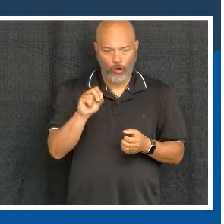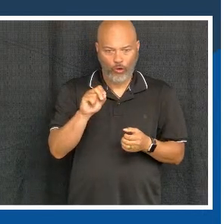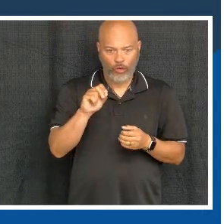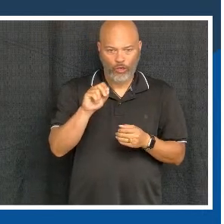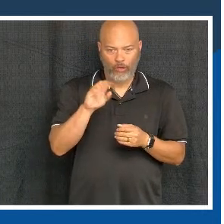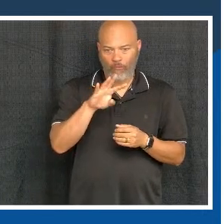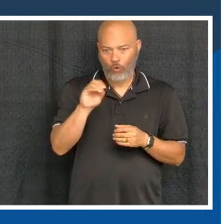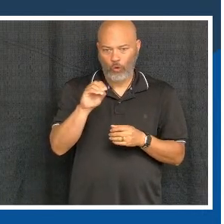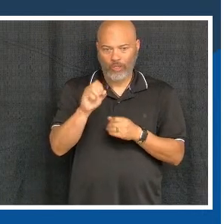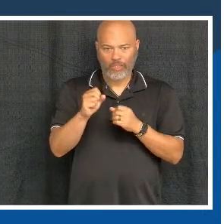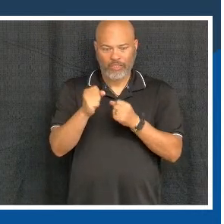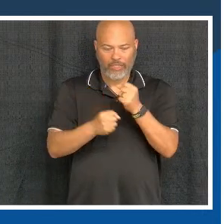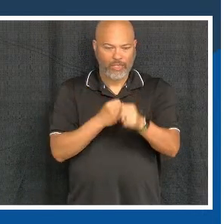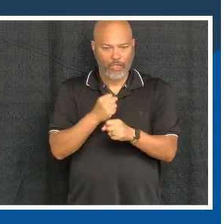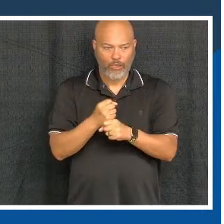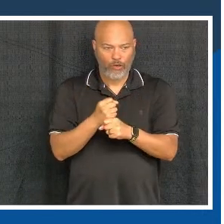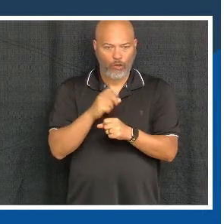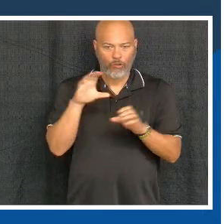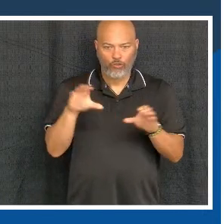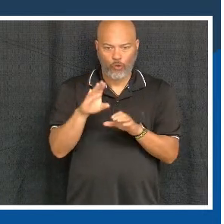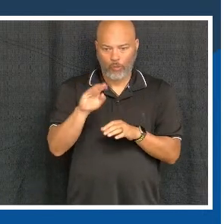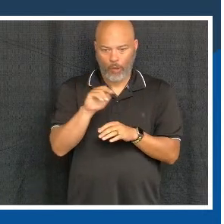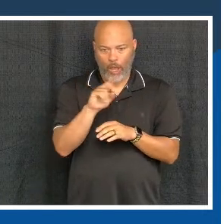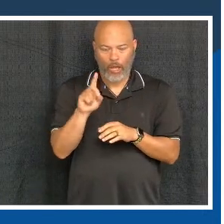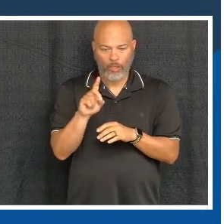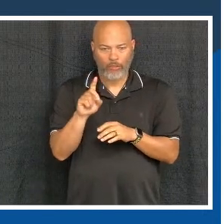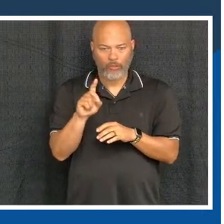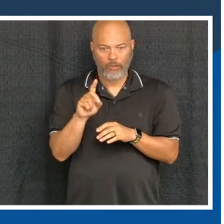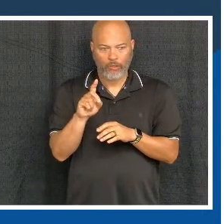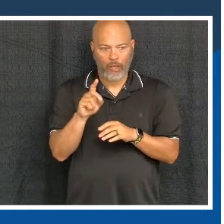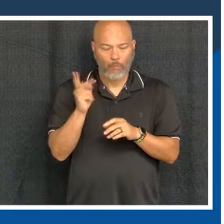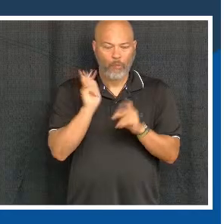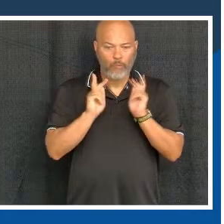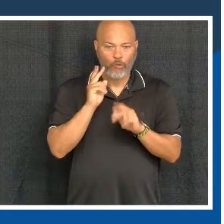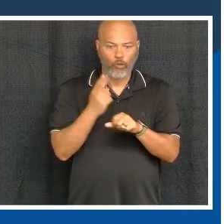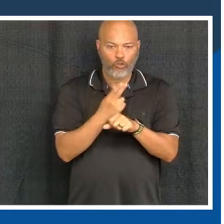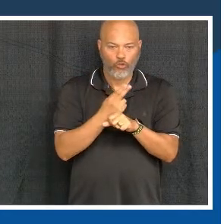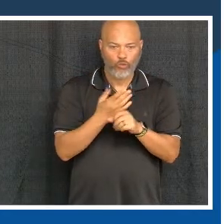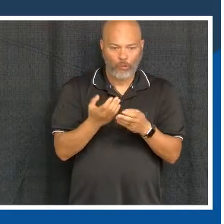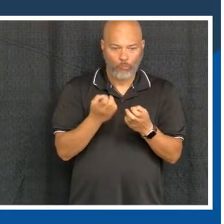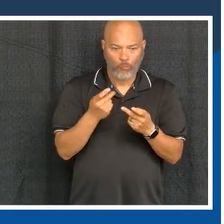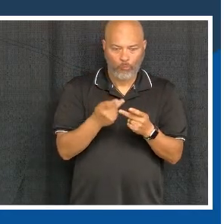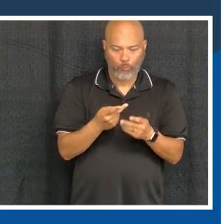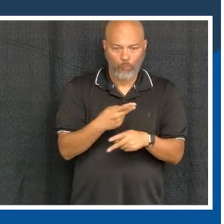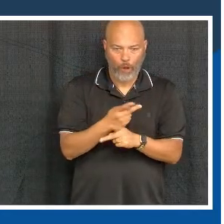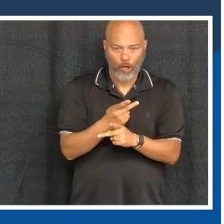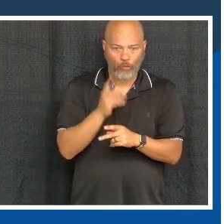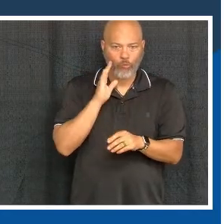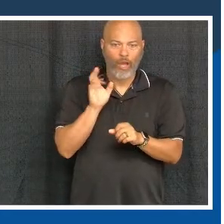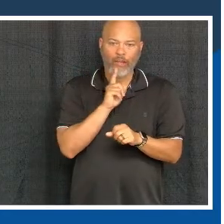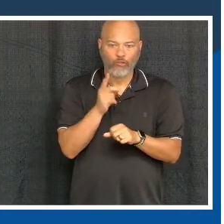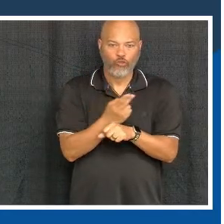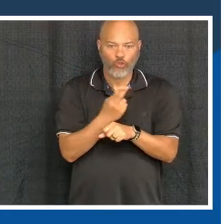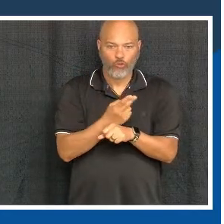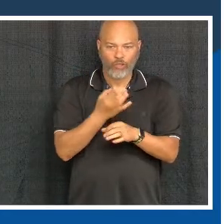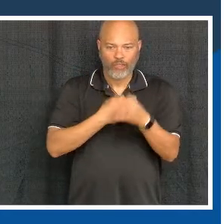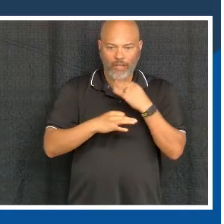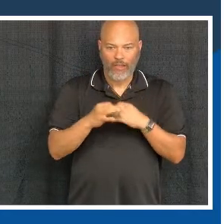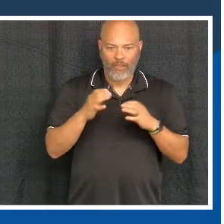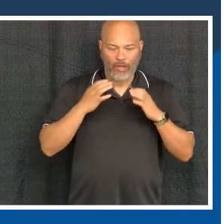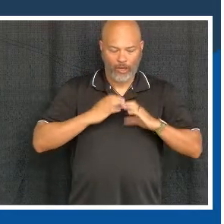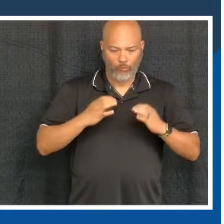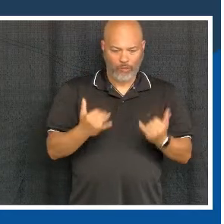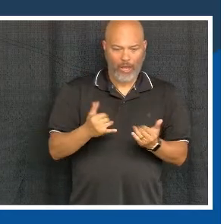lifetime. So by doing the bond issue, the people that are using the product will actually be paying for it, rather than the customers